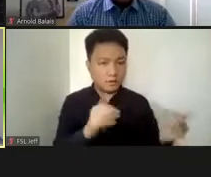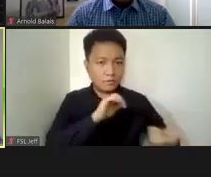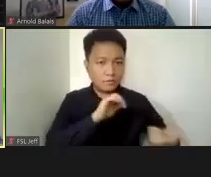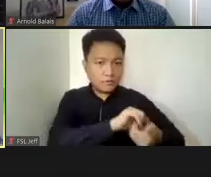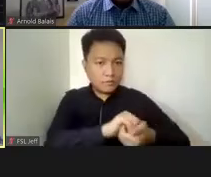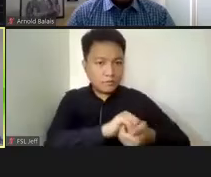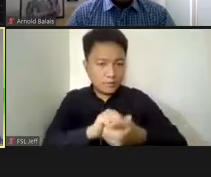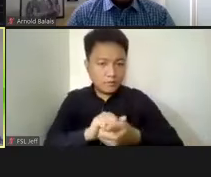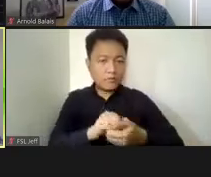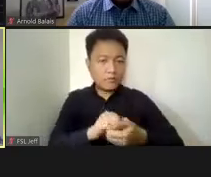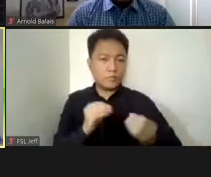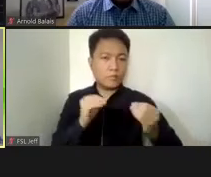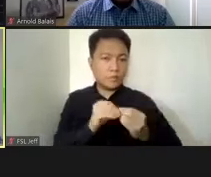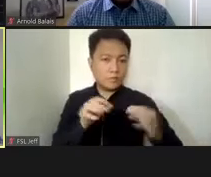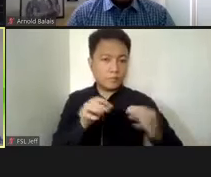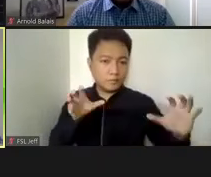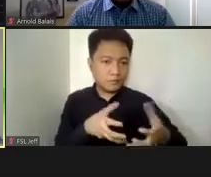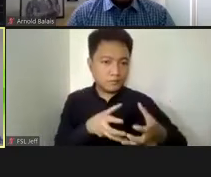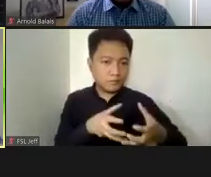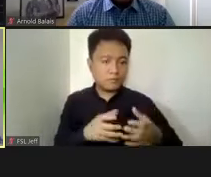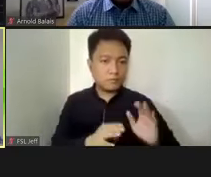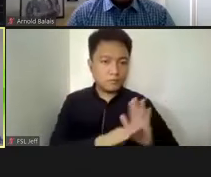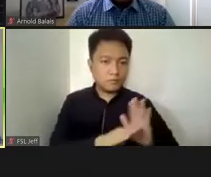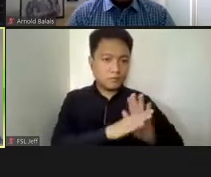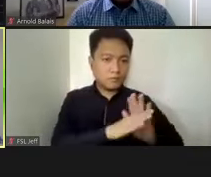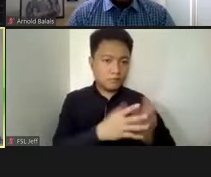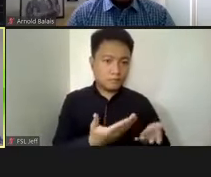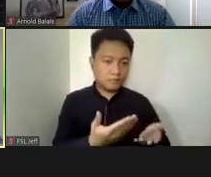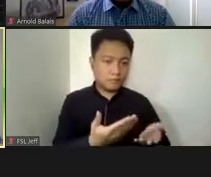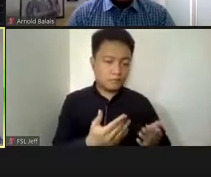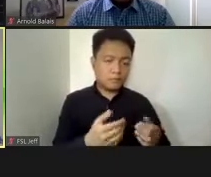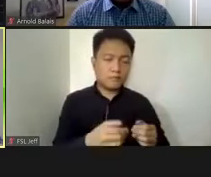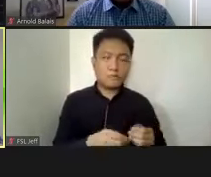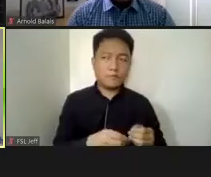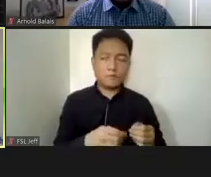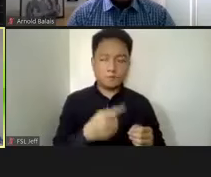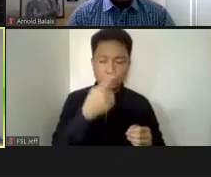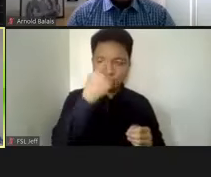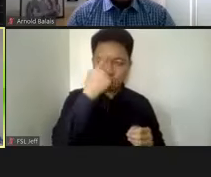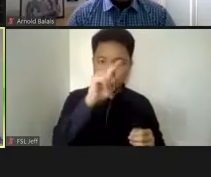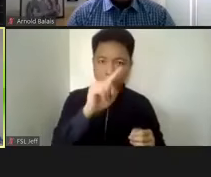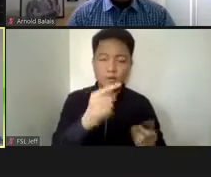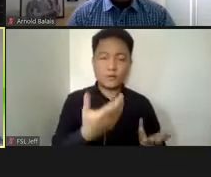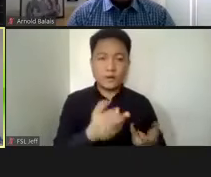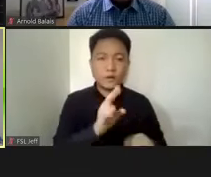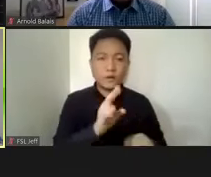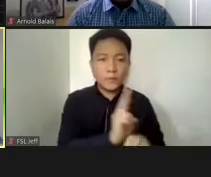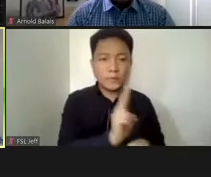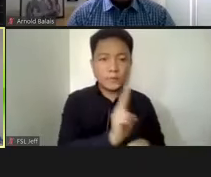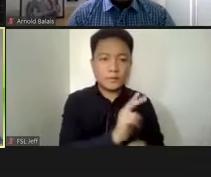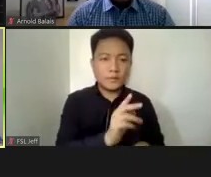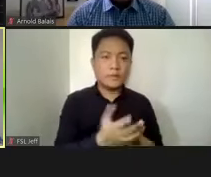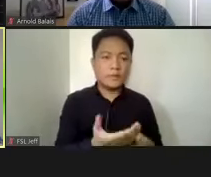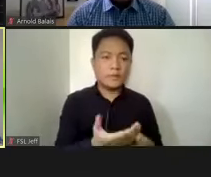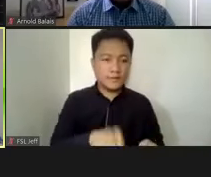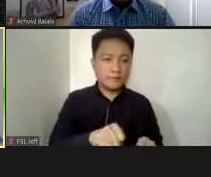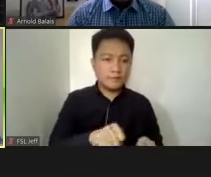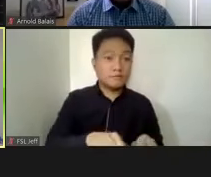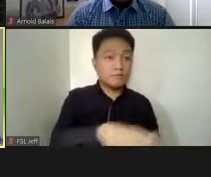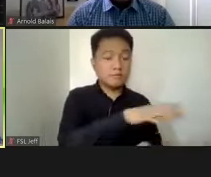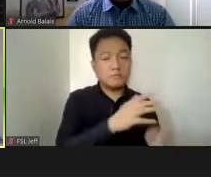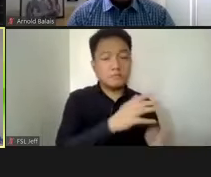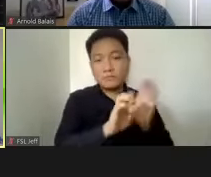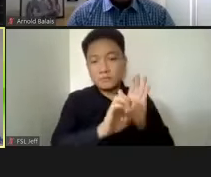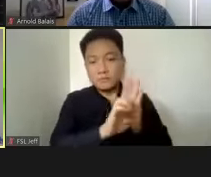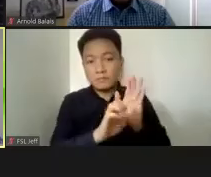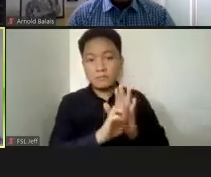nang gamitin ng ating mga kababayan. You know, for example, you know, there are many solar roofs available already. How if one